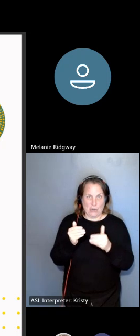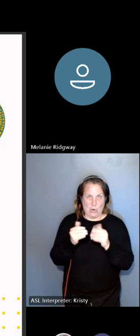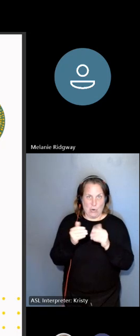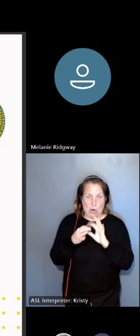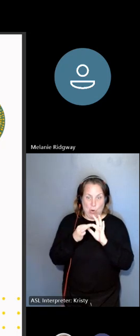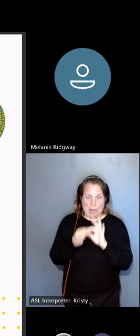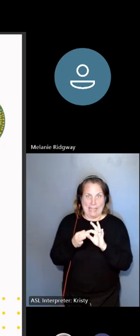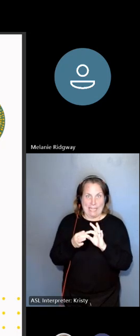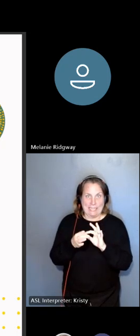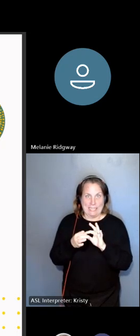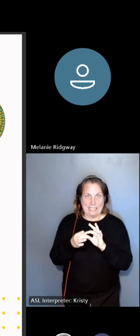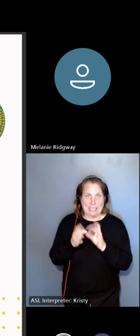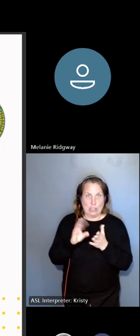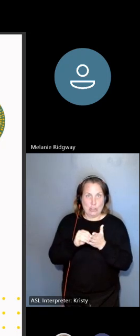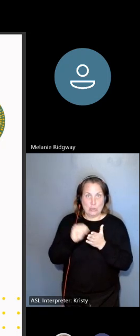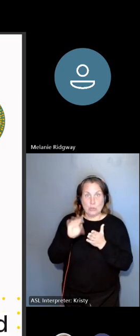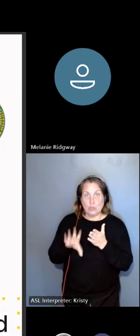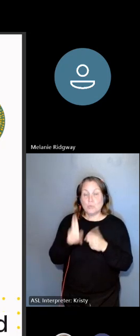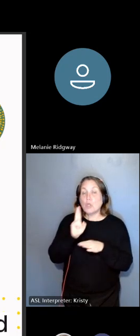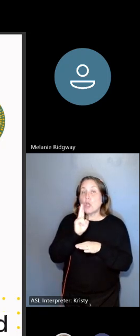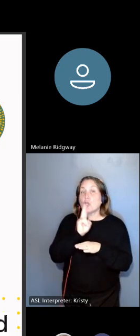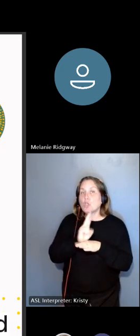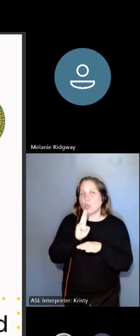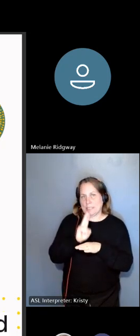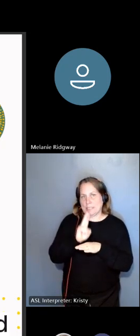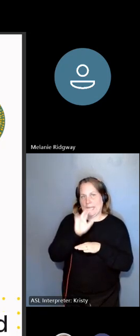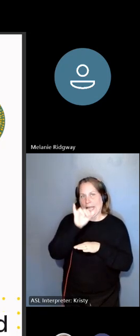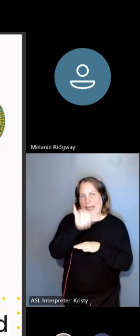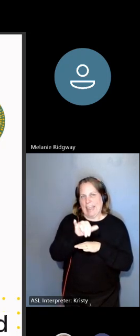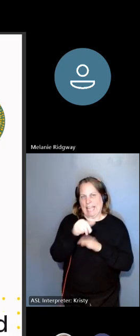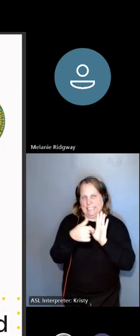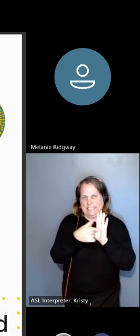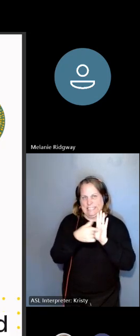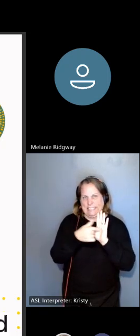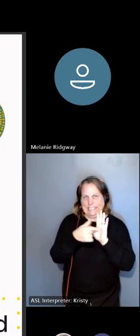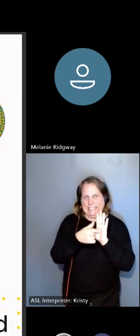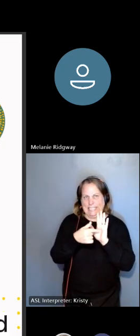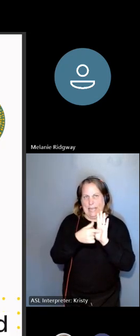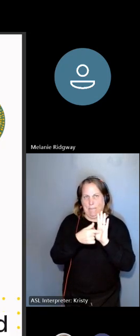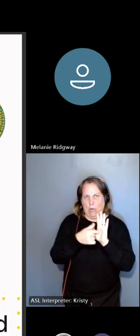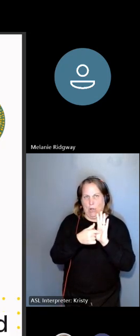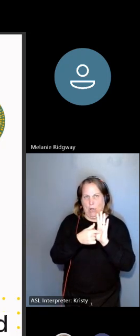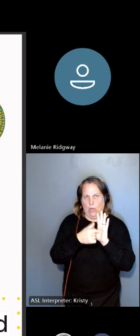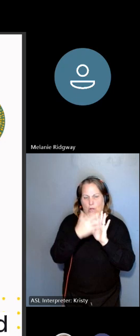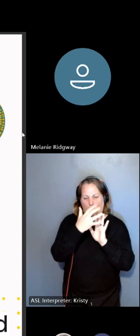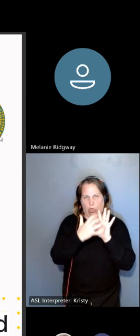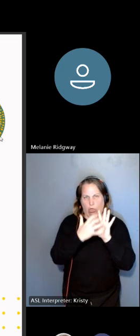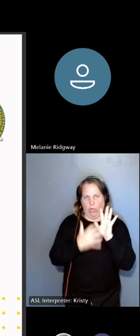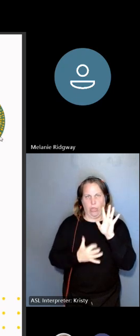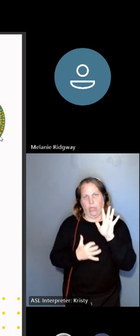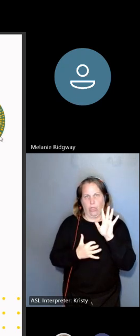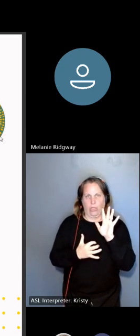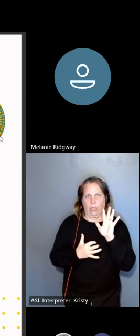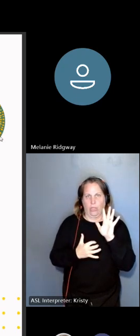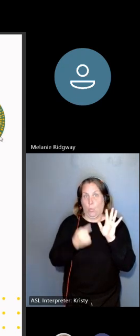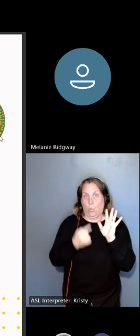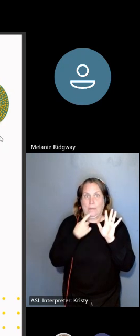using a sample script. So let's look at the entire script. Please forward.